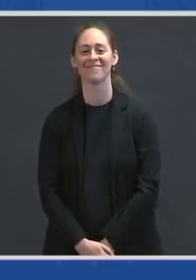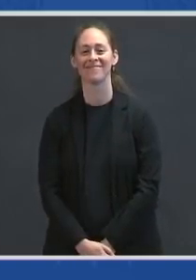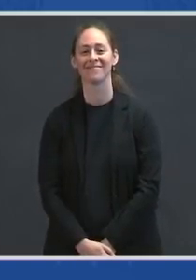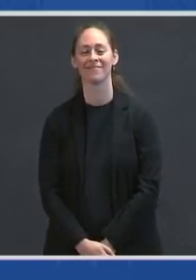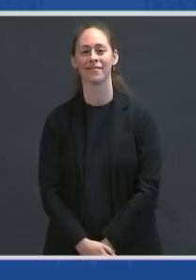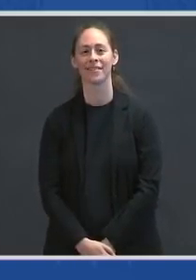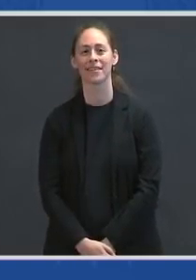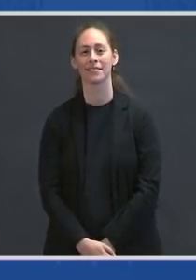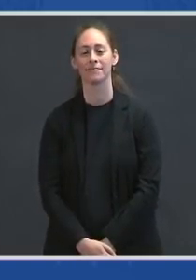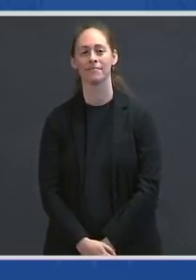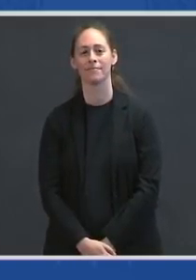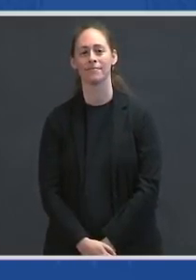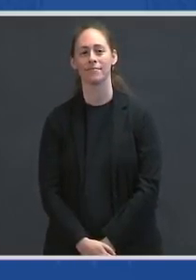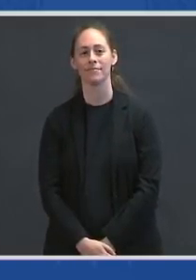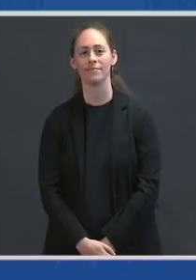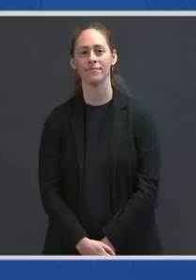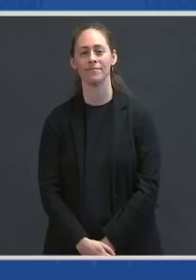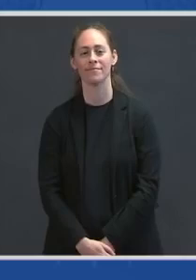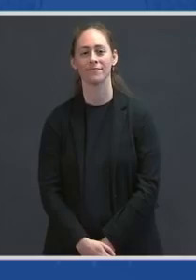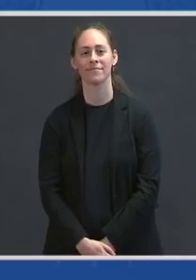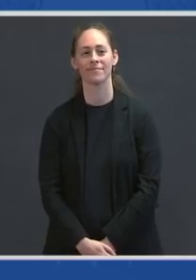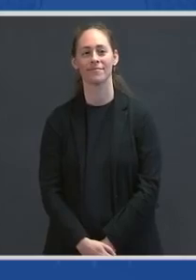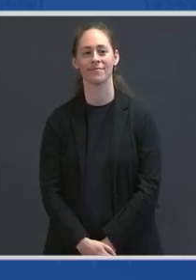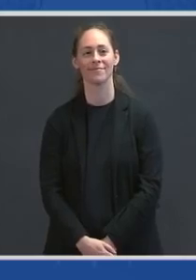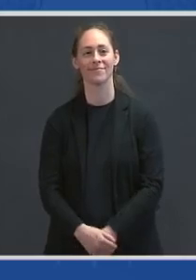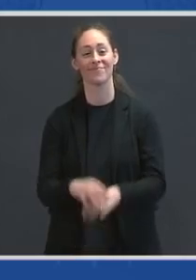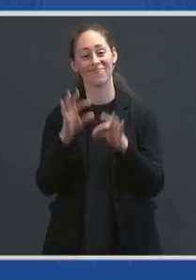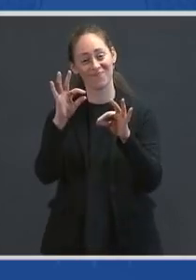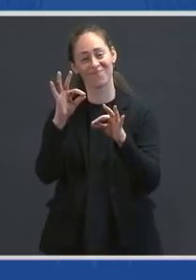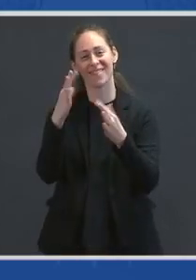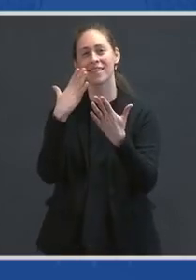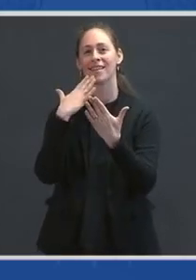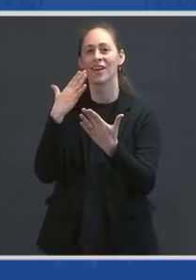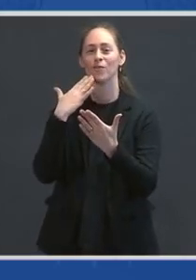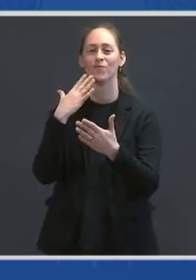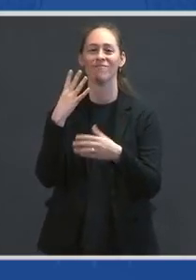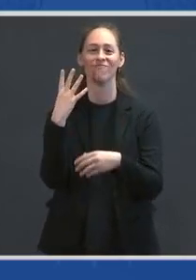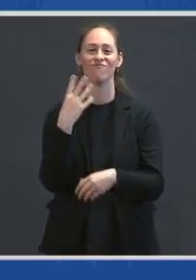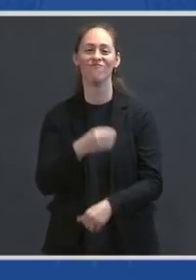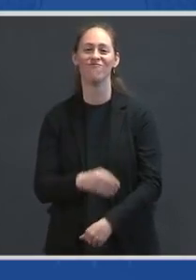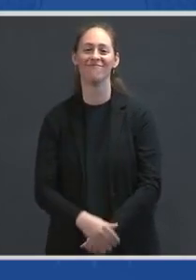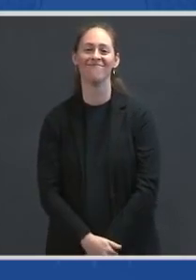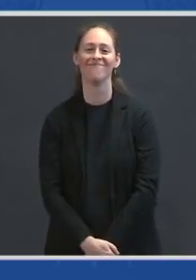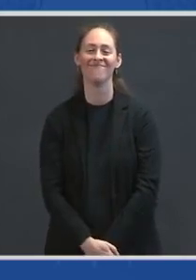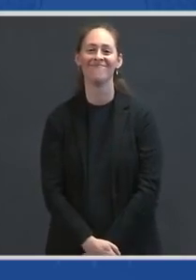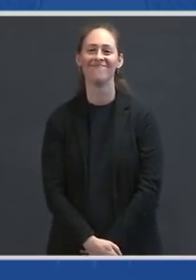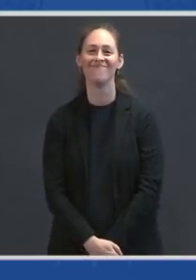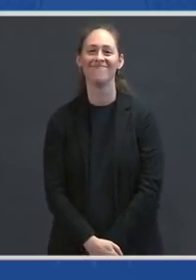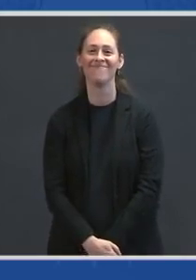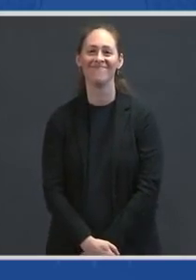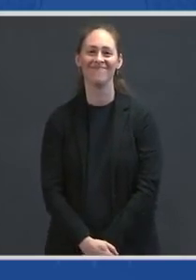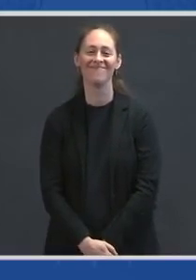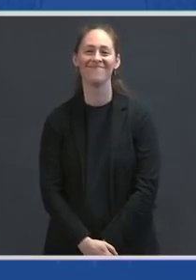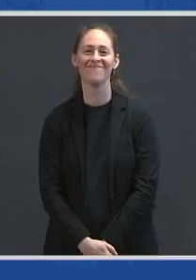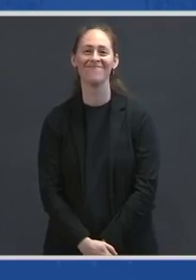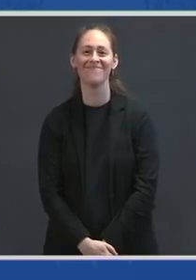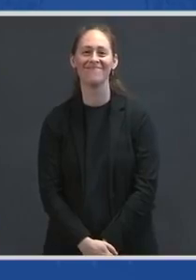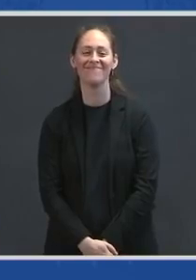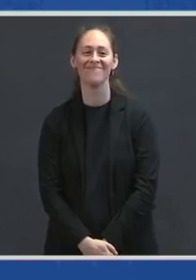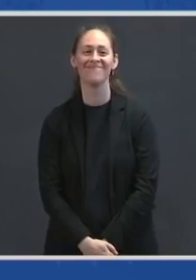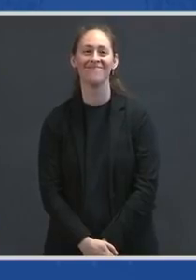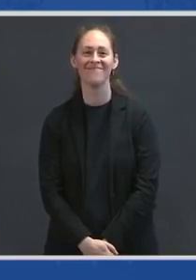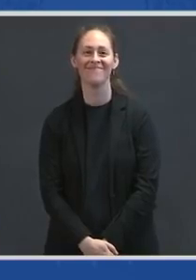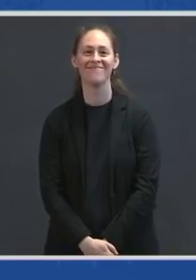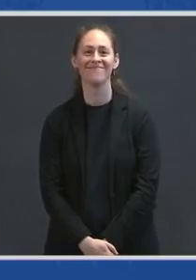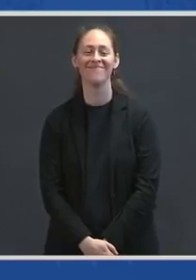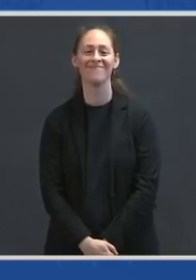All right. Thank you very much. Thanks for the work you do. Absolutely. Well, especially,